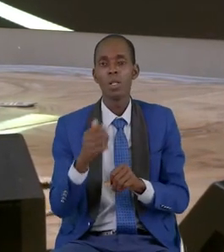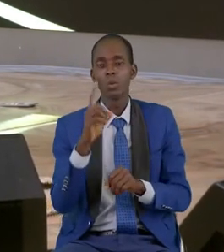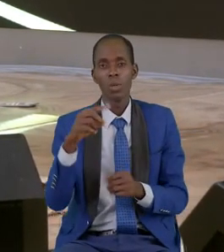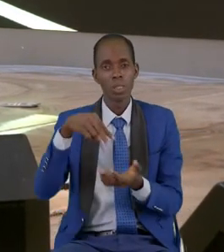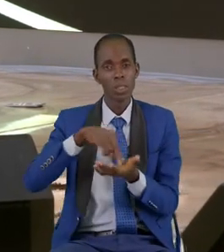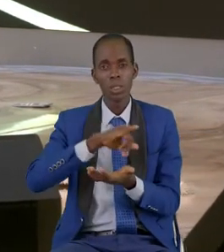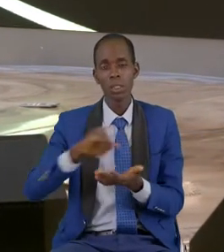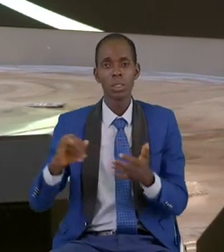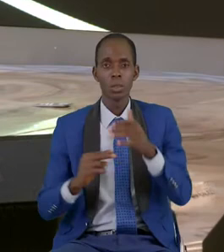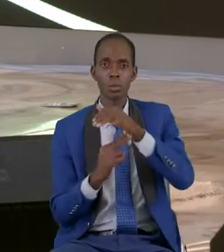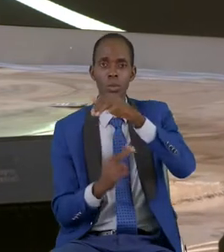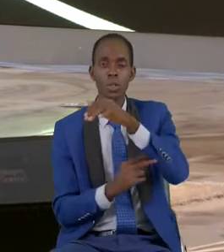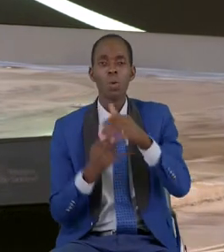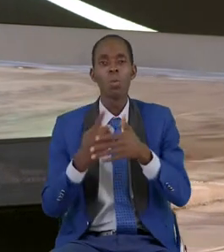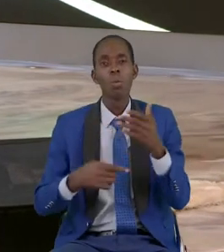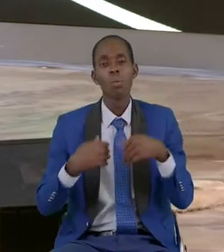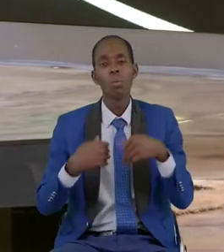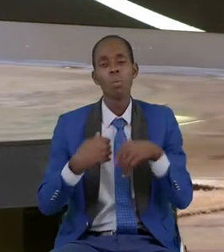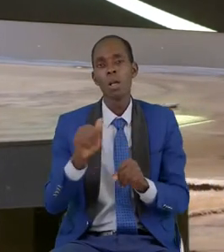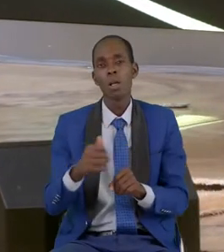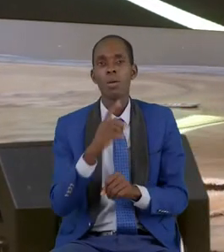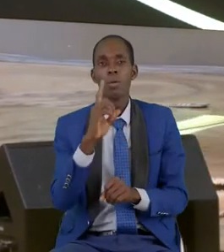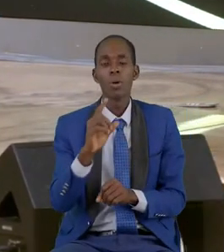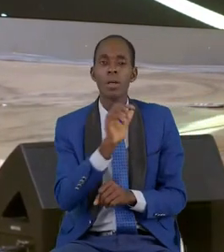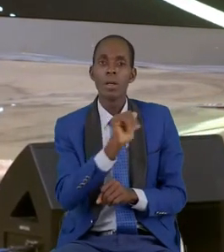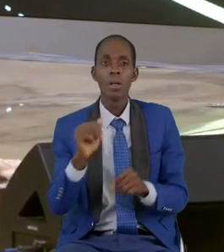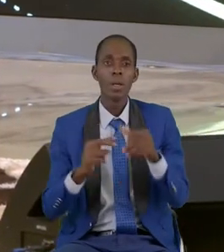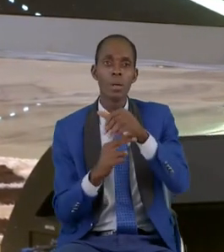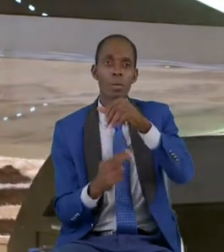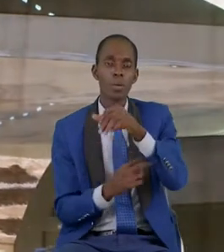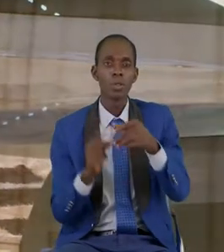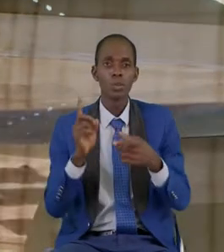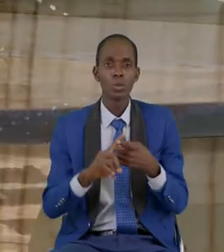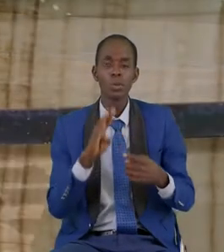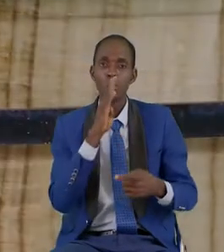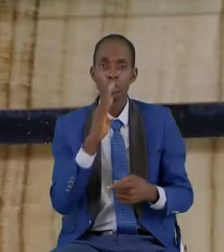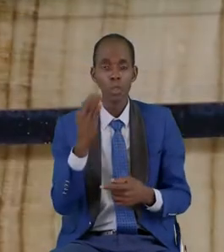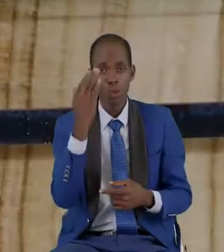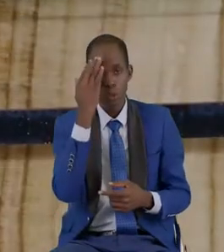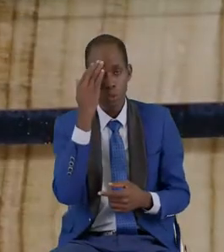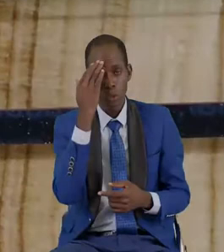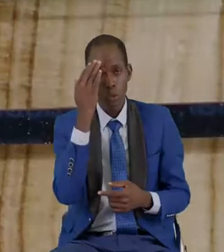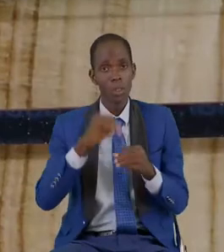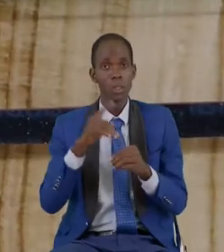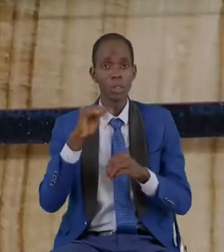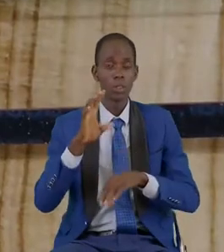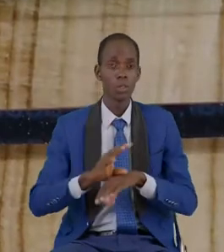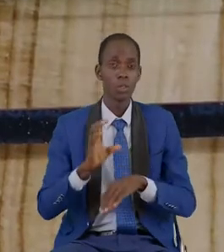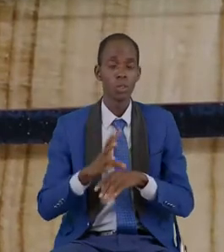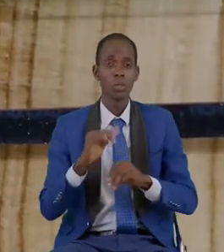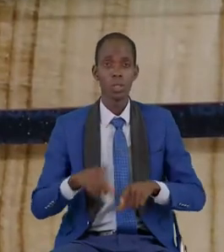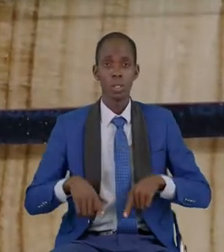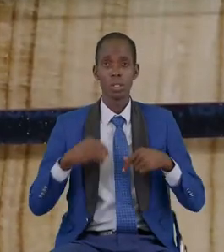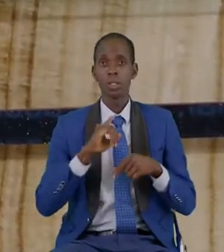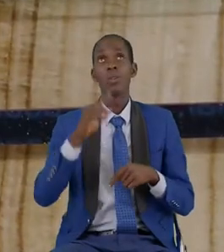What makes anyone a pillar to be reckoned with in the church of the living God is